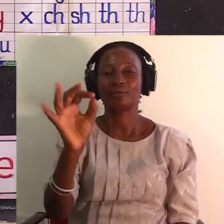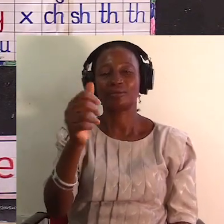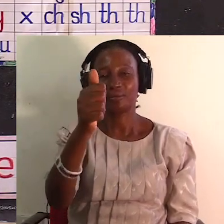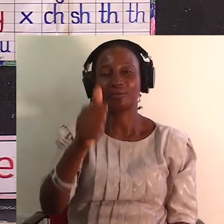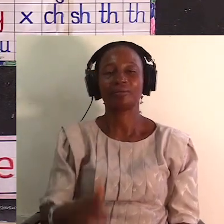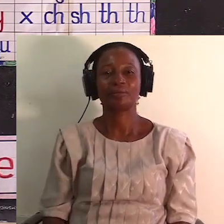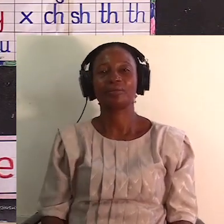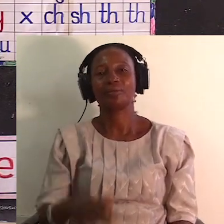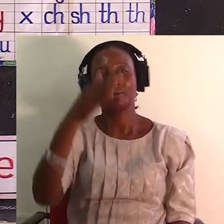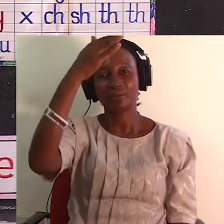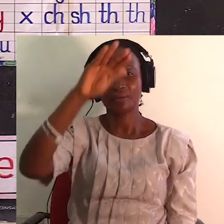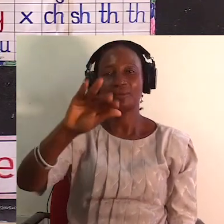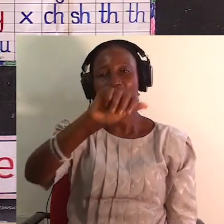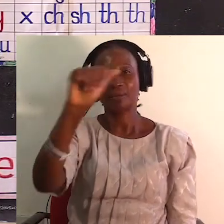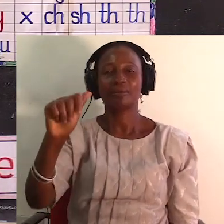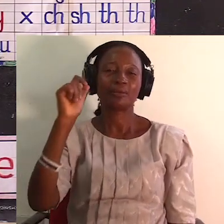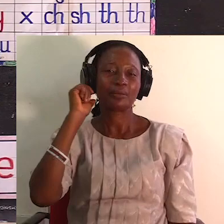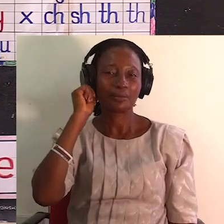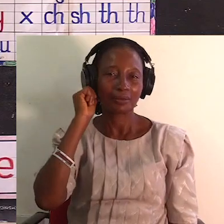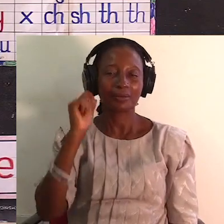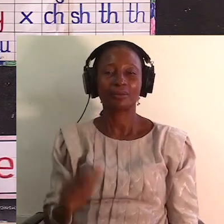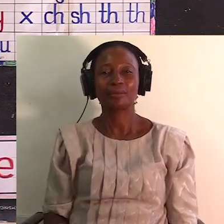Very good. Boys and girls,